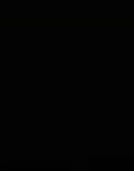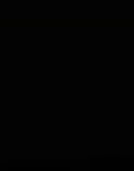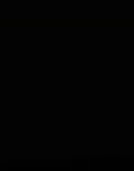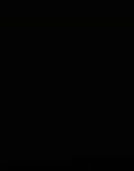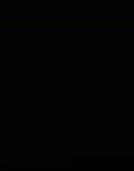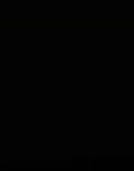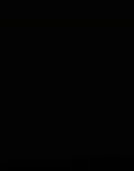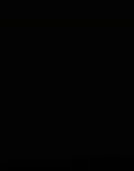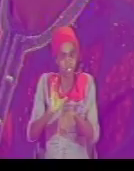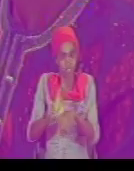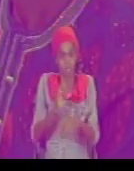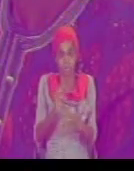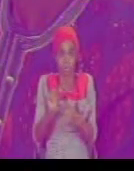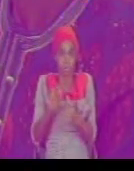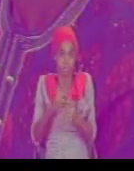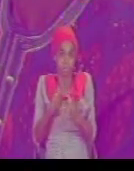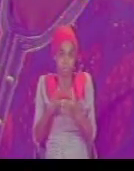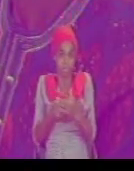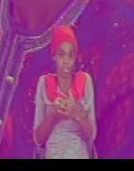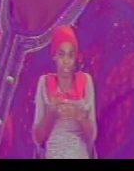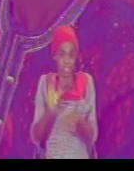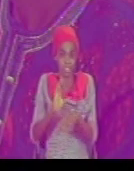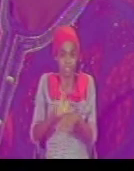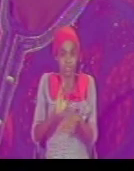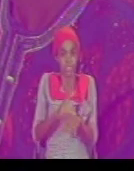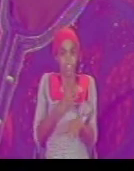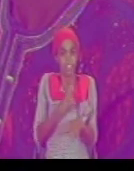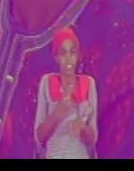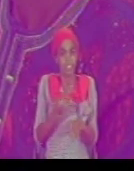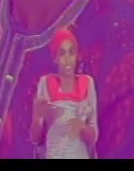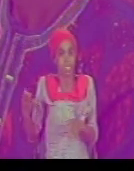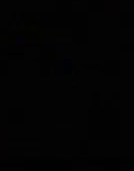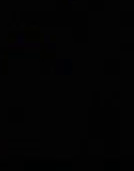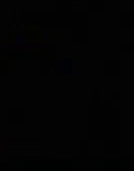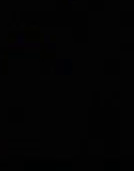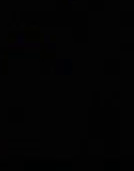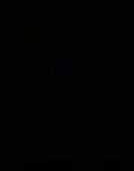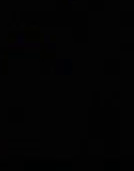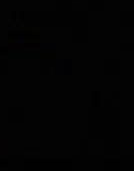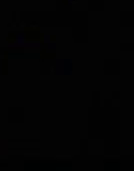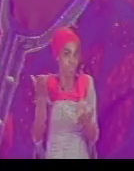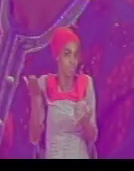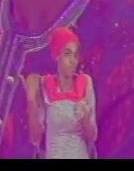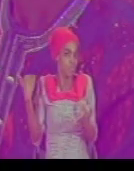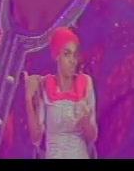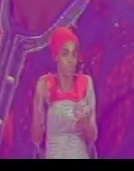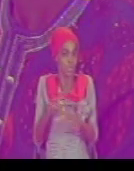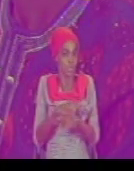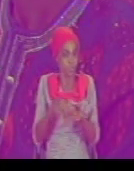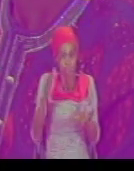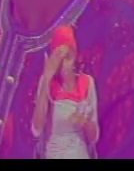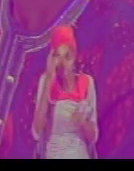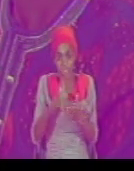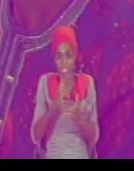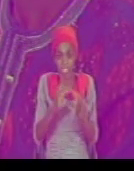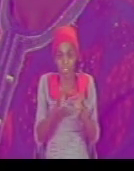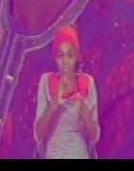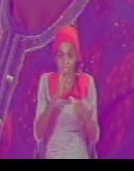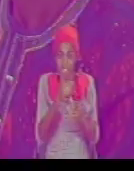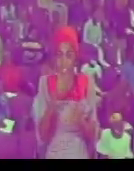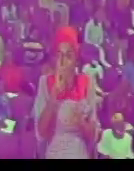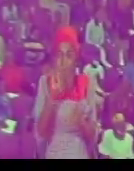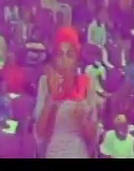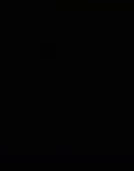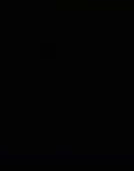start a church, and the things they were doing before, they didn't know that if any man be in Christ, all things pass away,